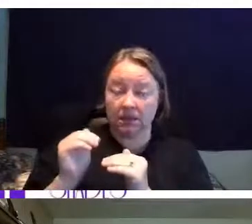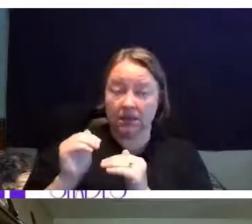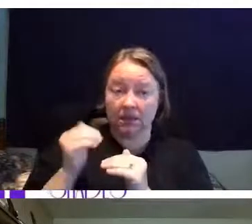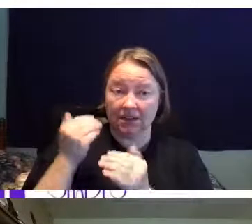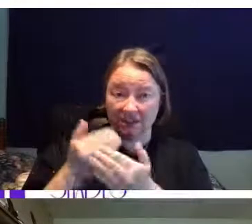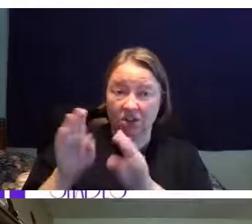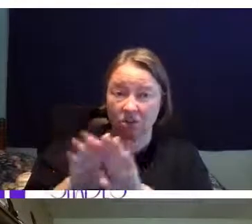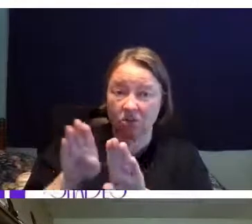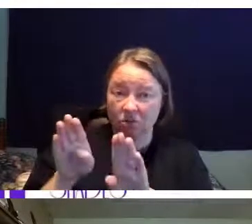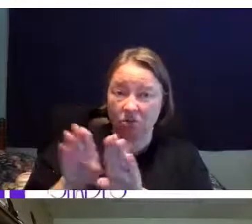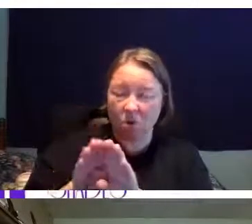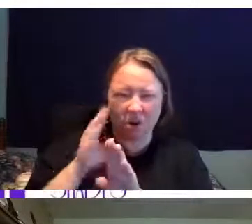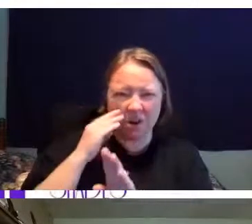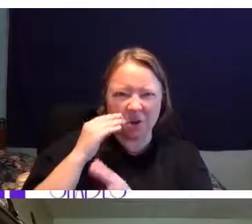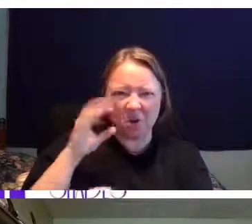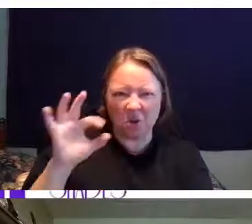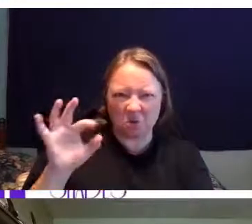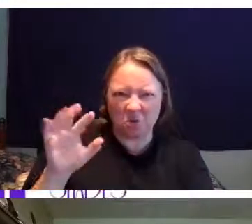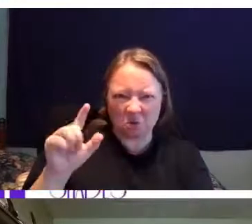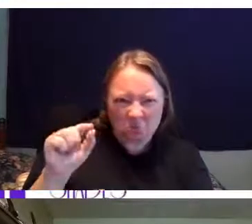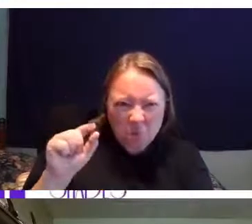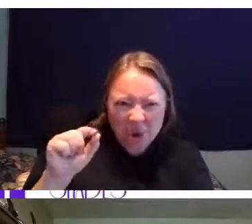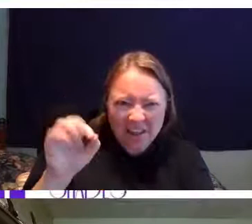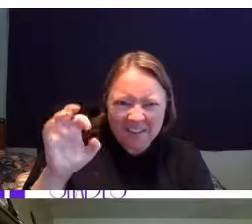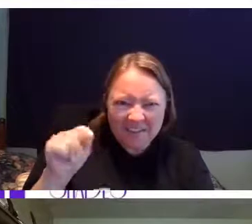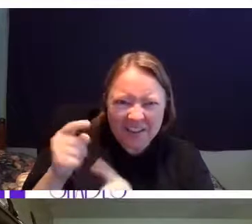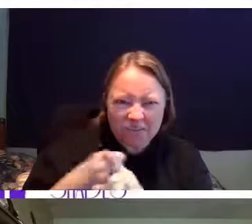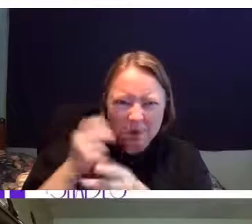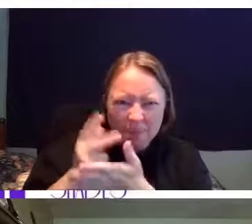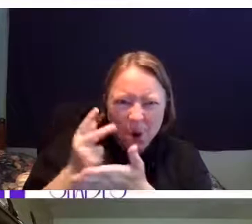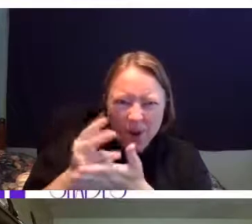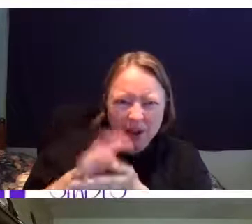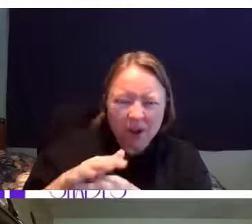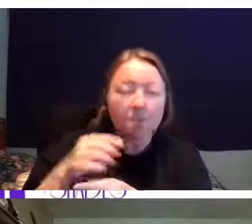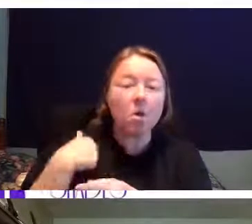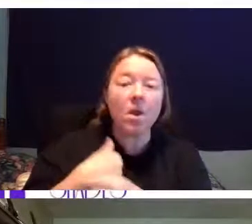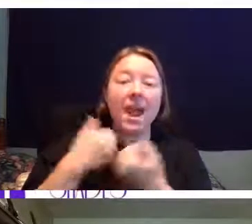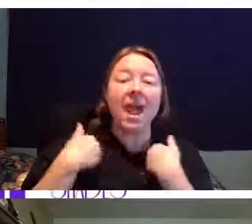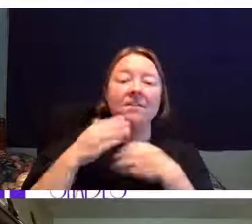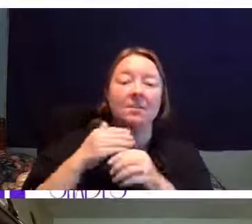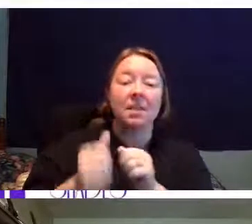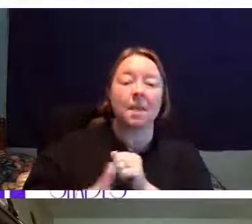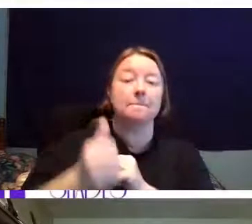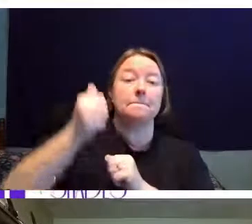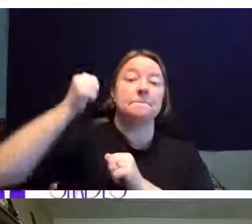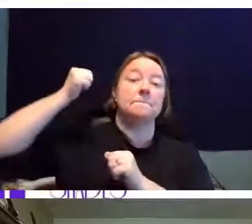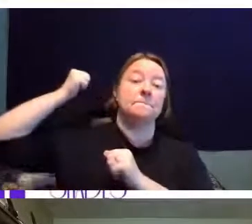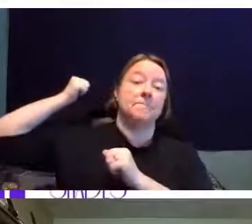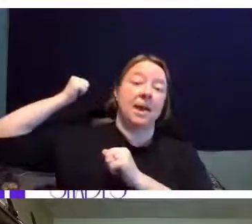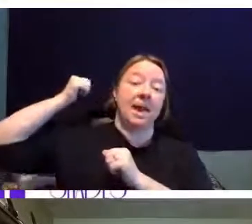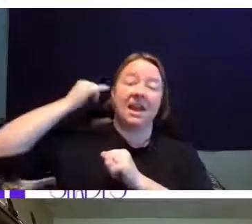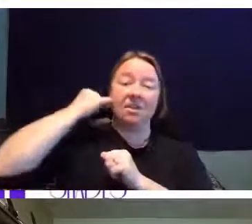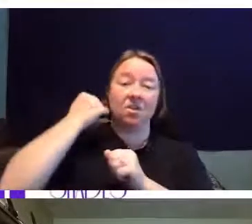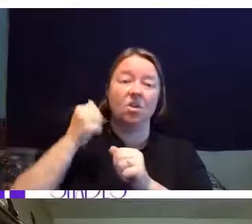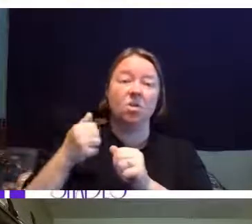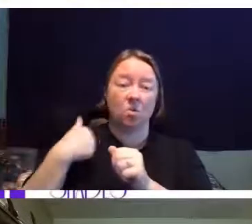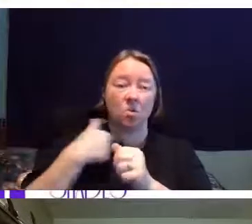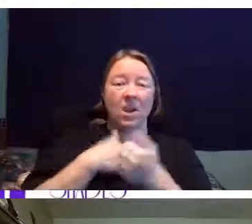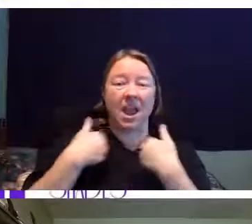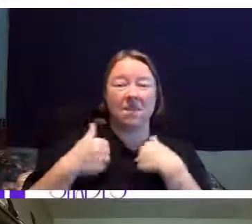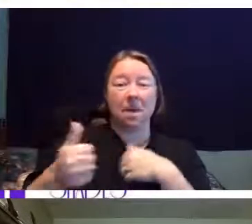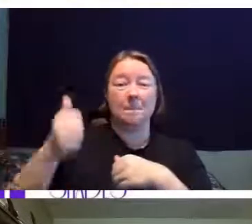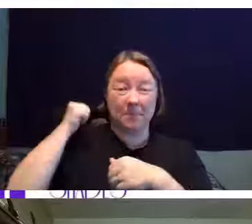door is, 20 feet away from the parking spot. But we do have something all the way in the back. If you come in through our back parking